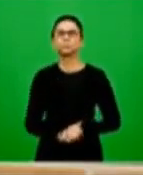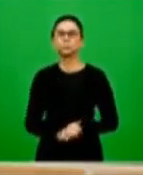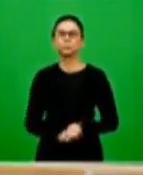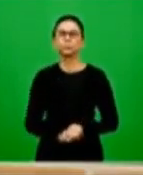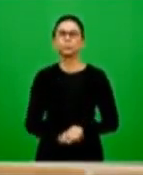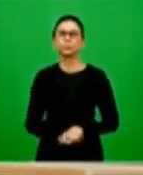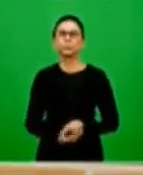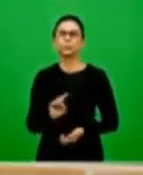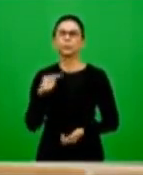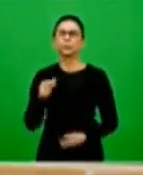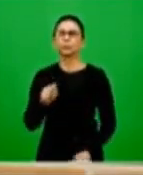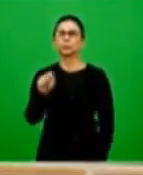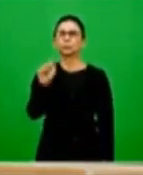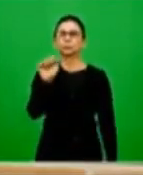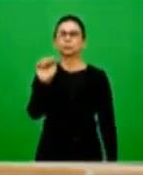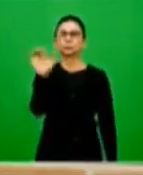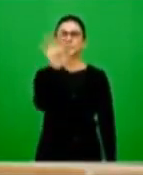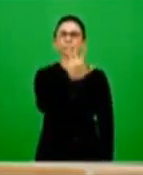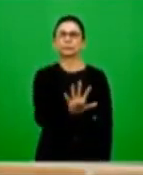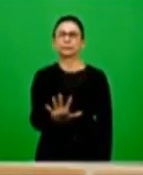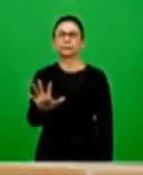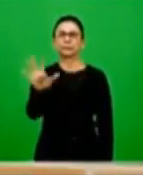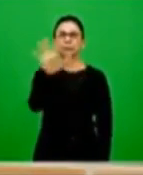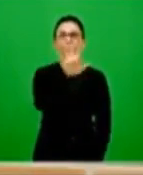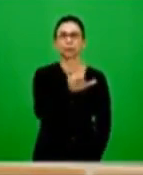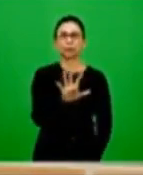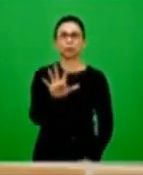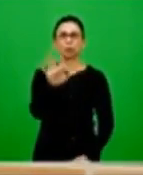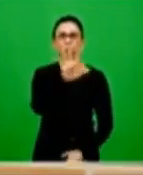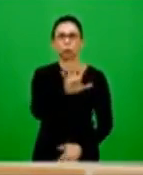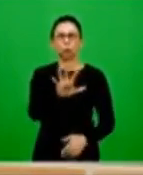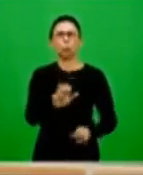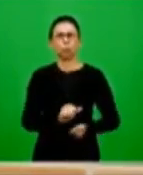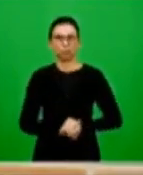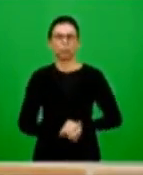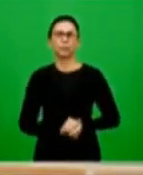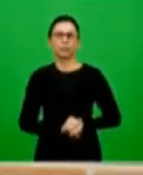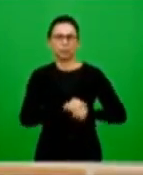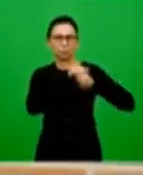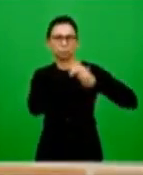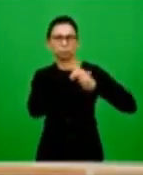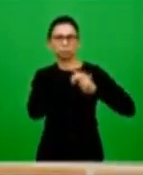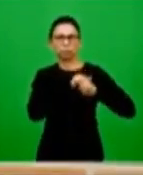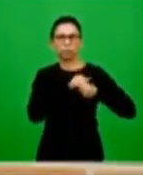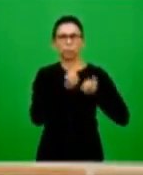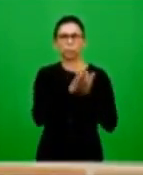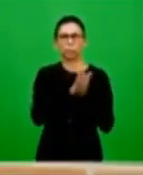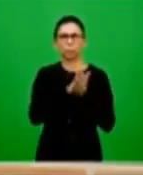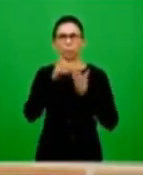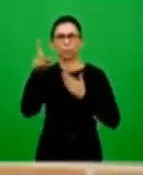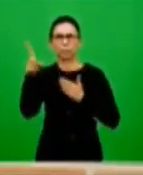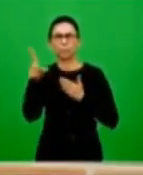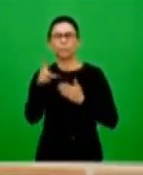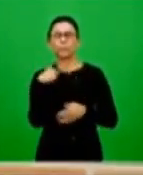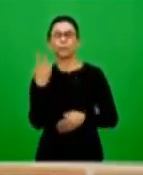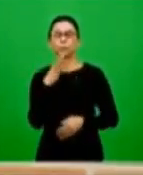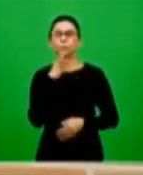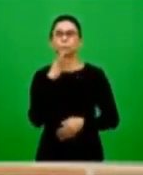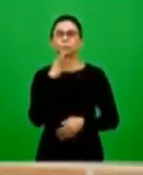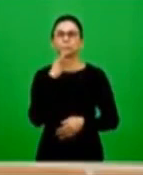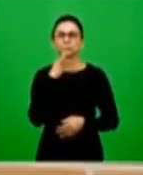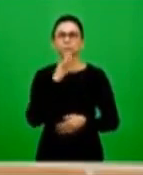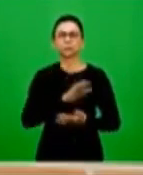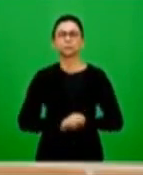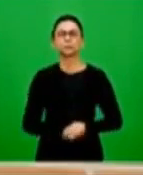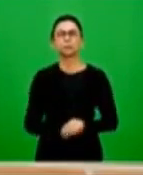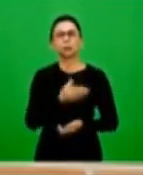this way, Europe was flooded with the word of the Lord. And it's, in fact, it's true that